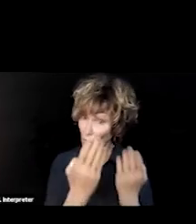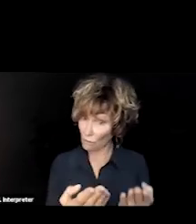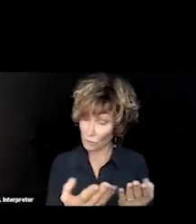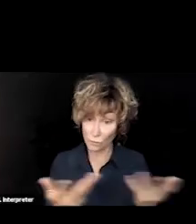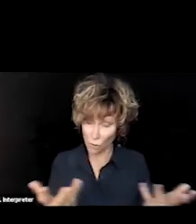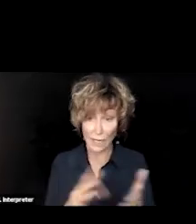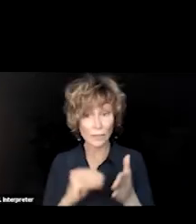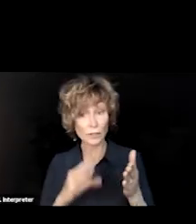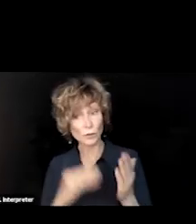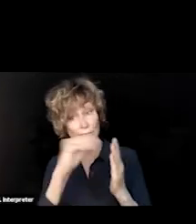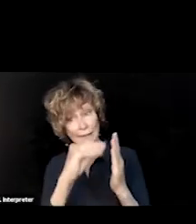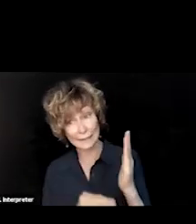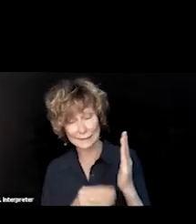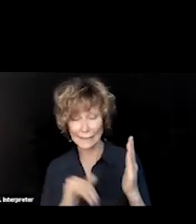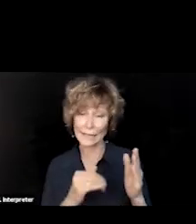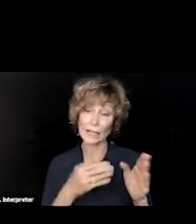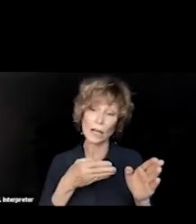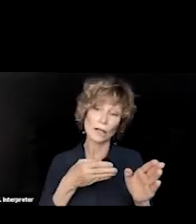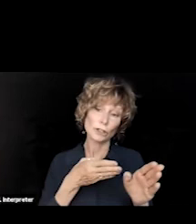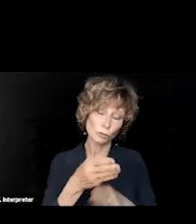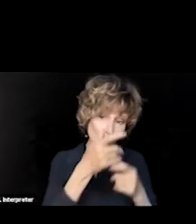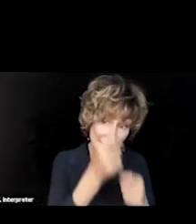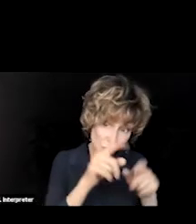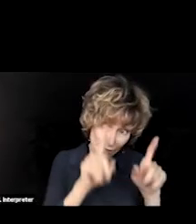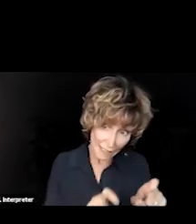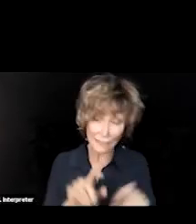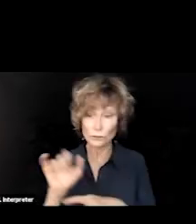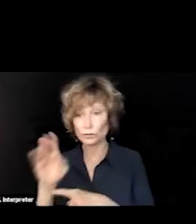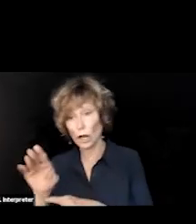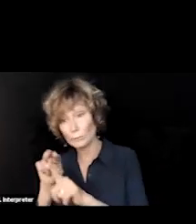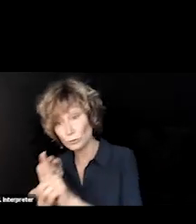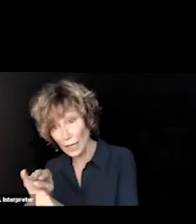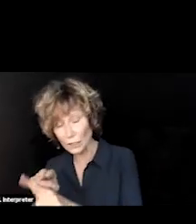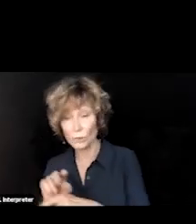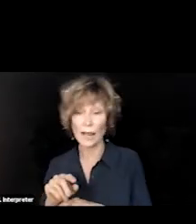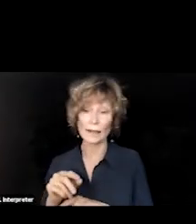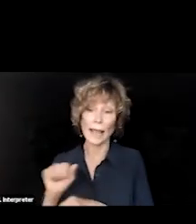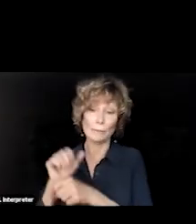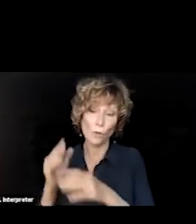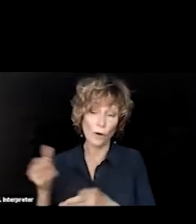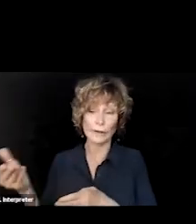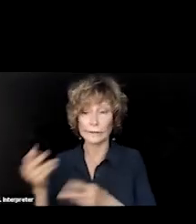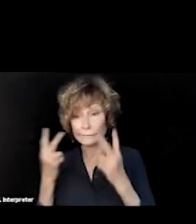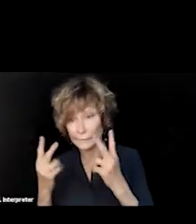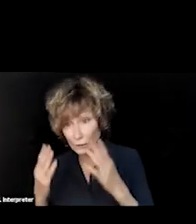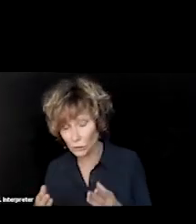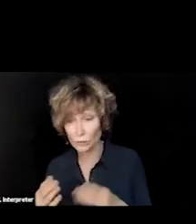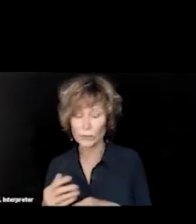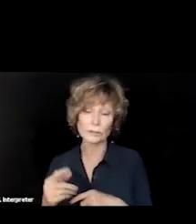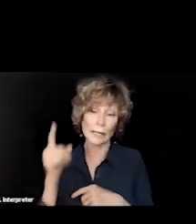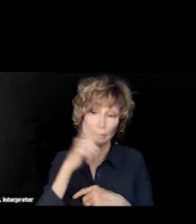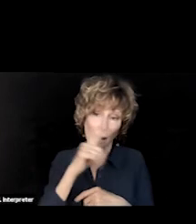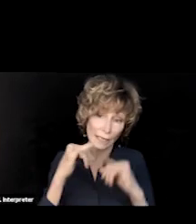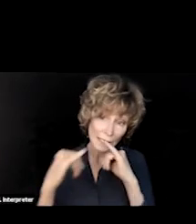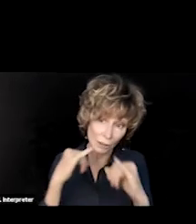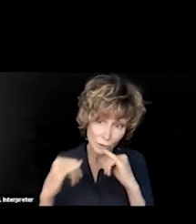And the students listed things like career interest tests and job shadowing and employer guest speakers and mock interviews and work experience.